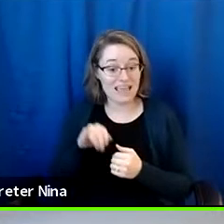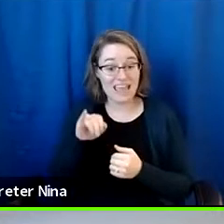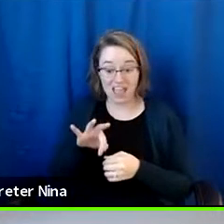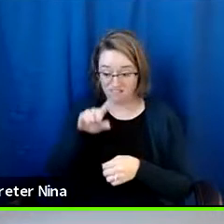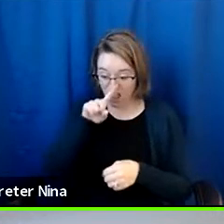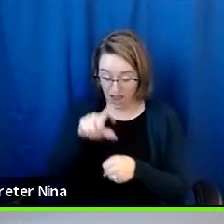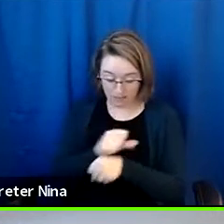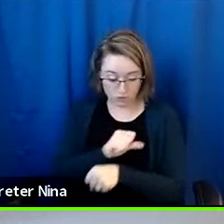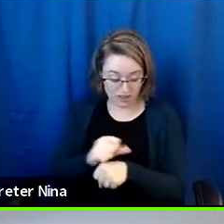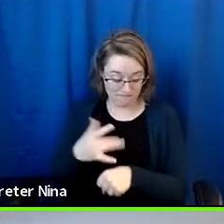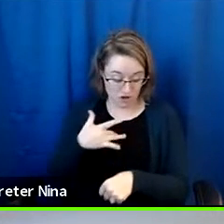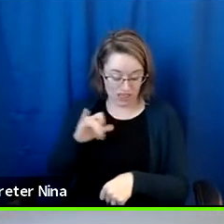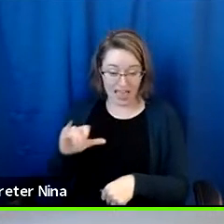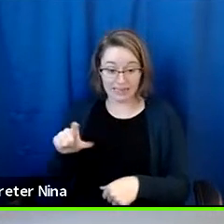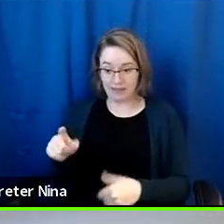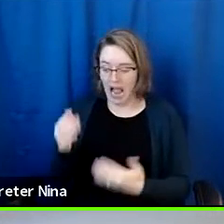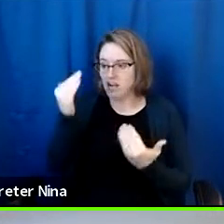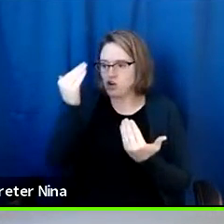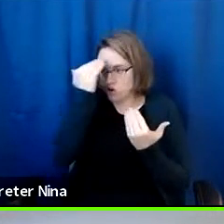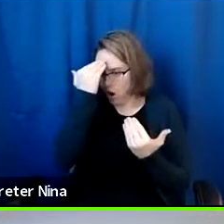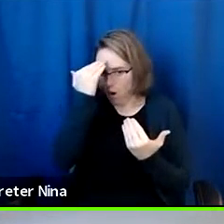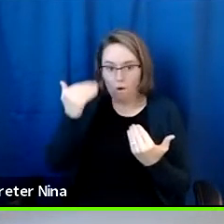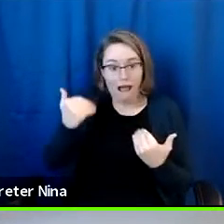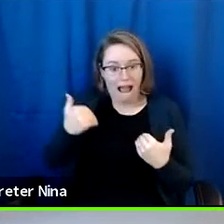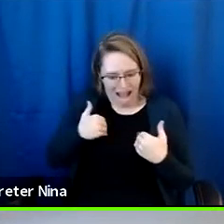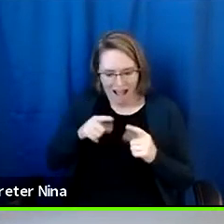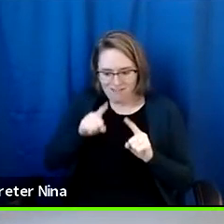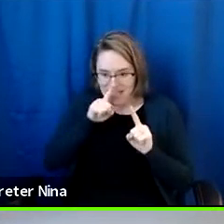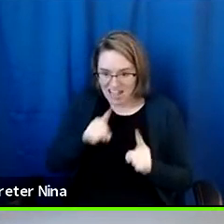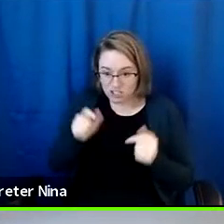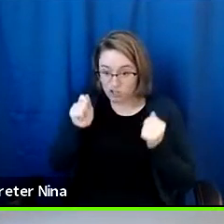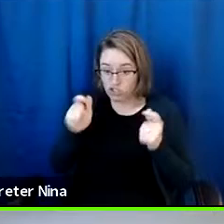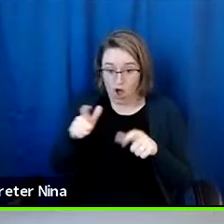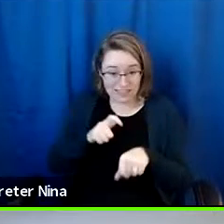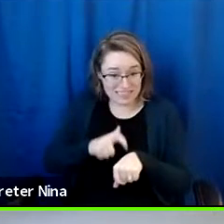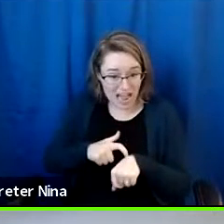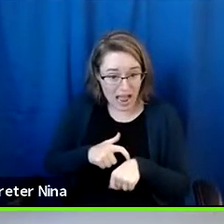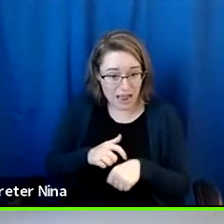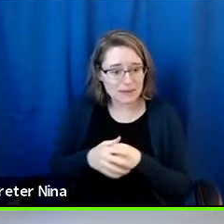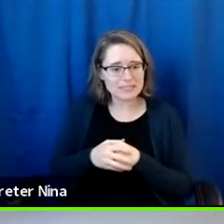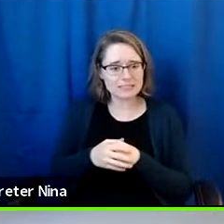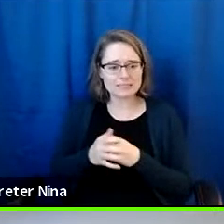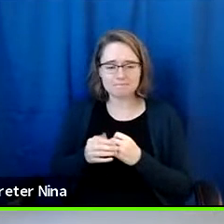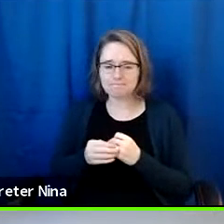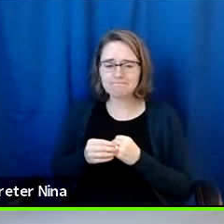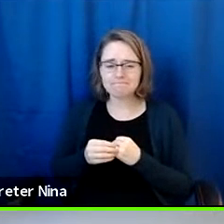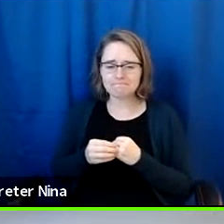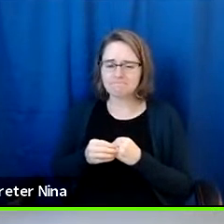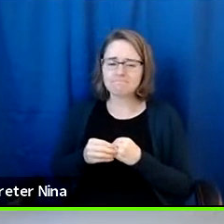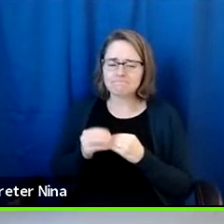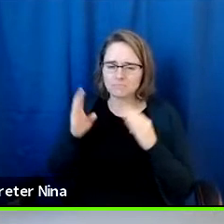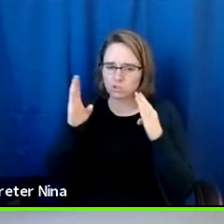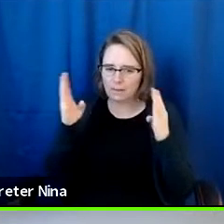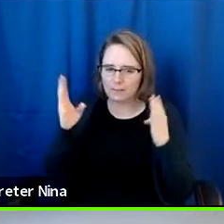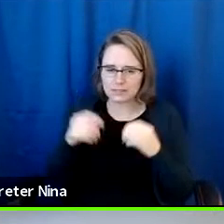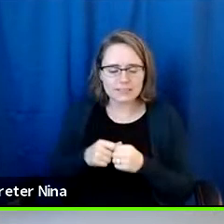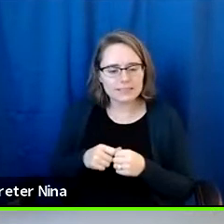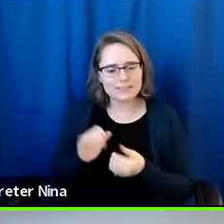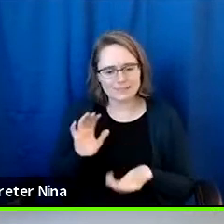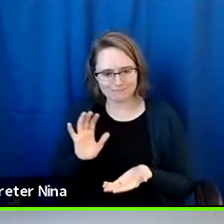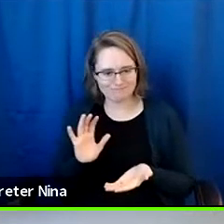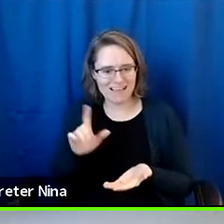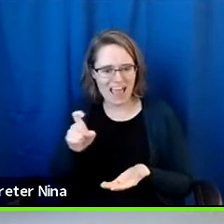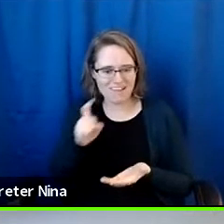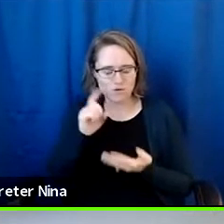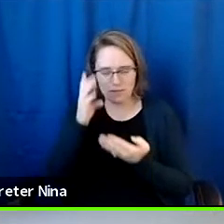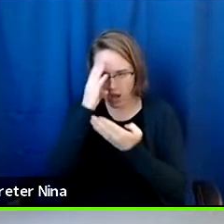like you know, you have the answers all the time, you're going to be in trouble. You need to be open